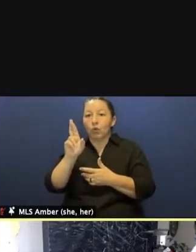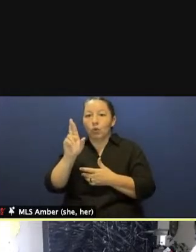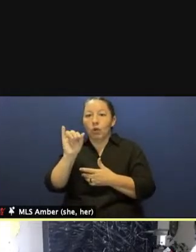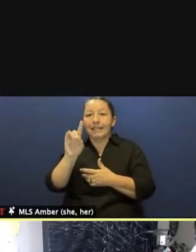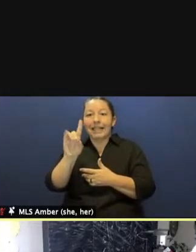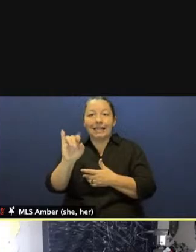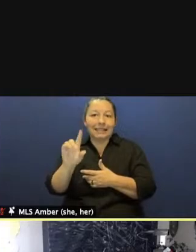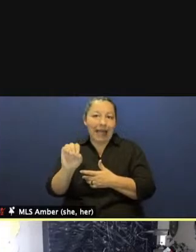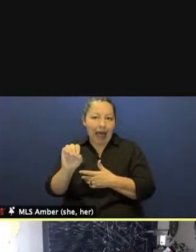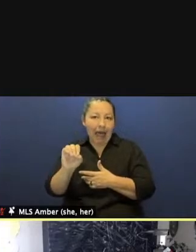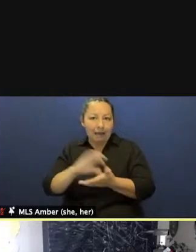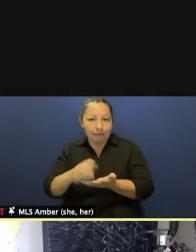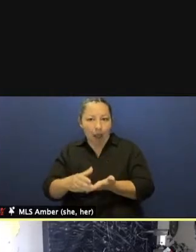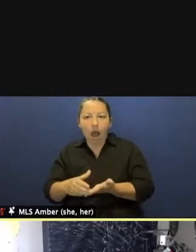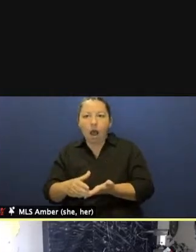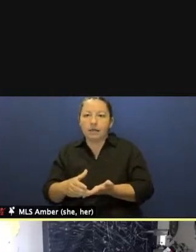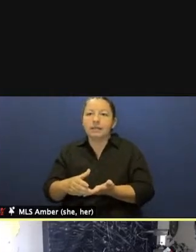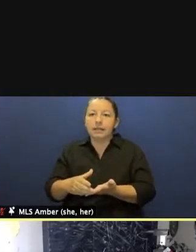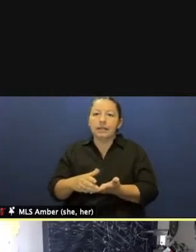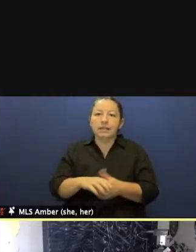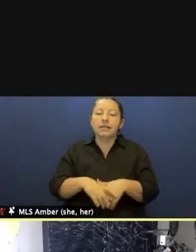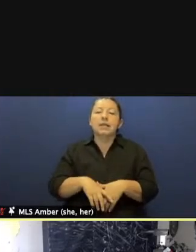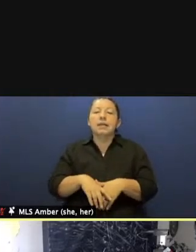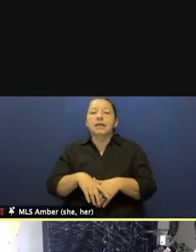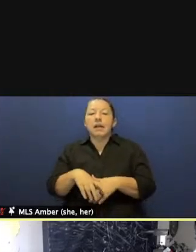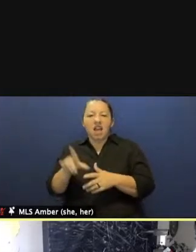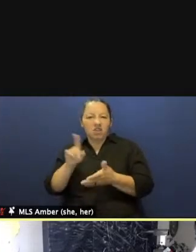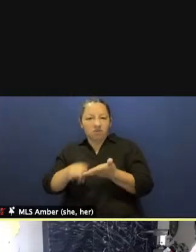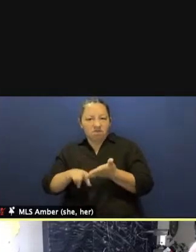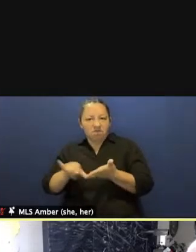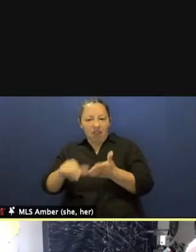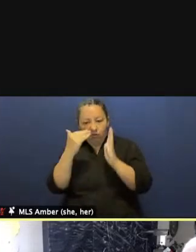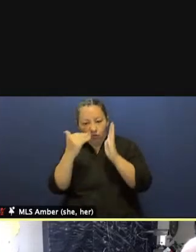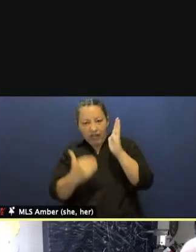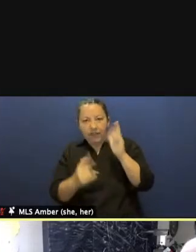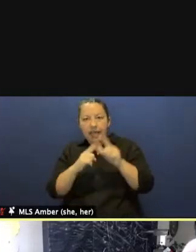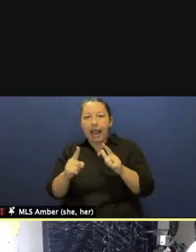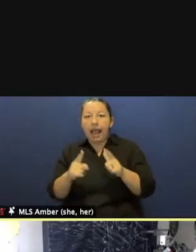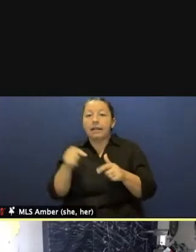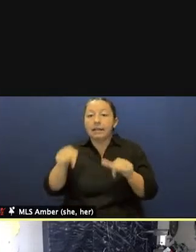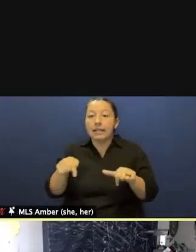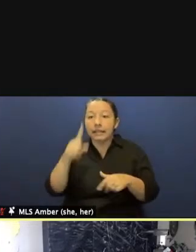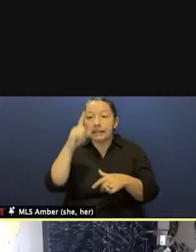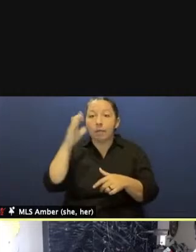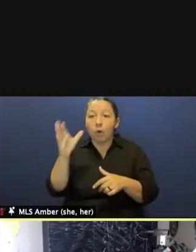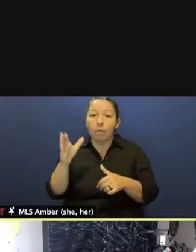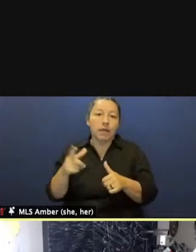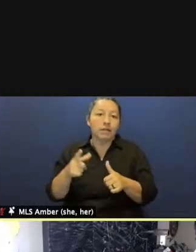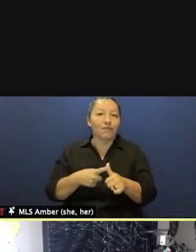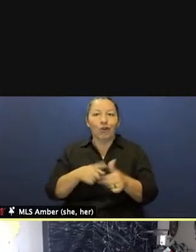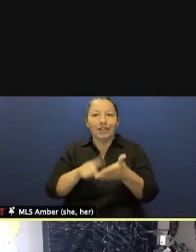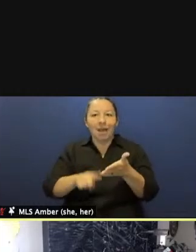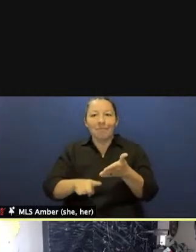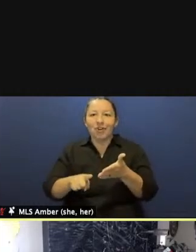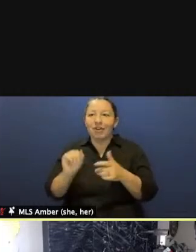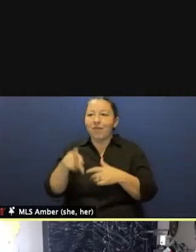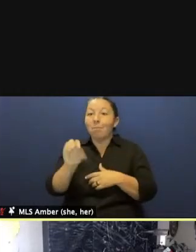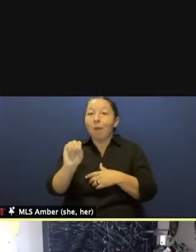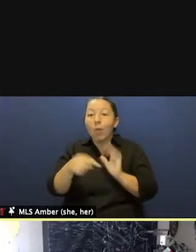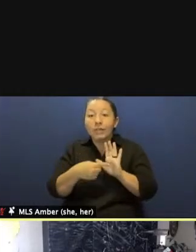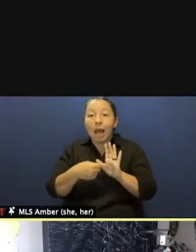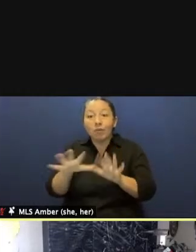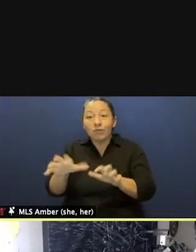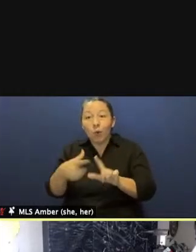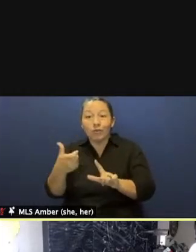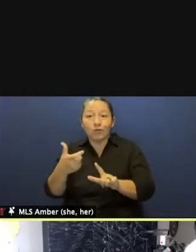the fall will be the first examination of Apollo samples frozen for almost 50 years. Thank you